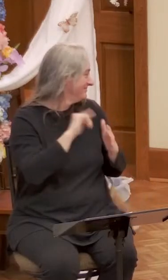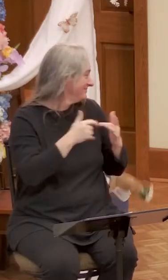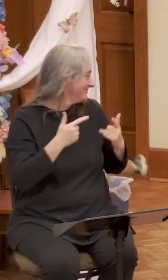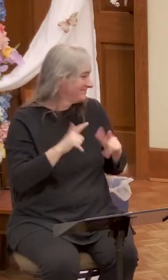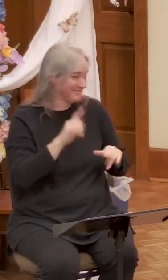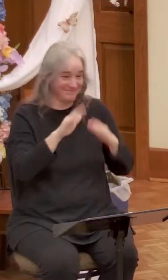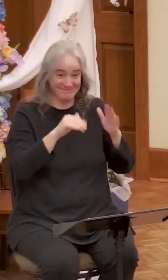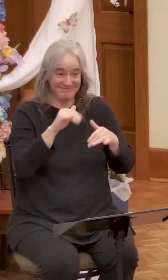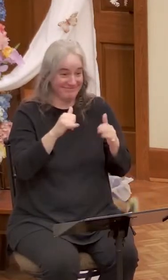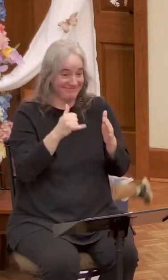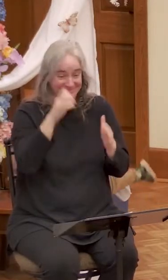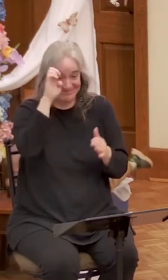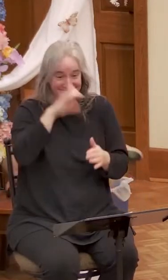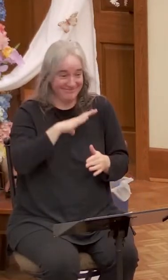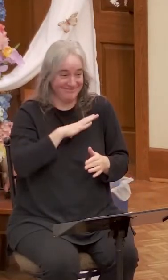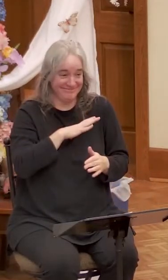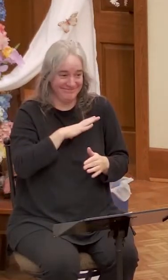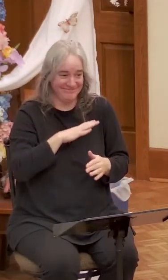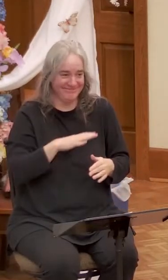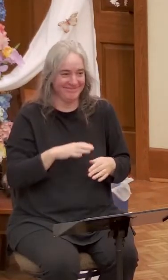right, he's fine.